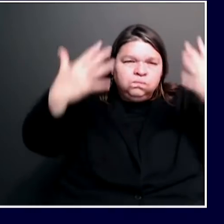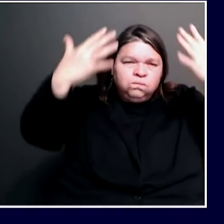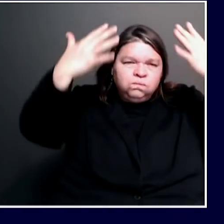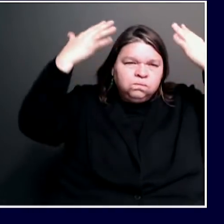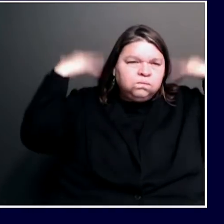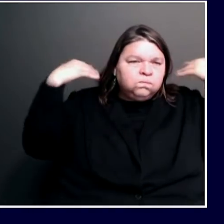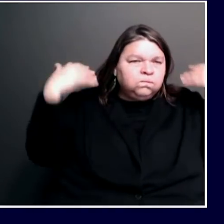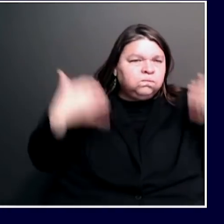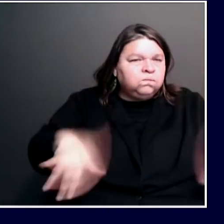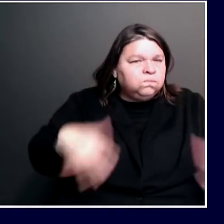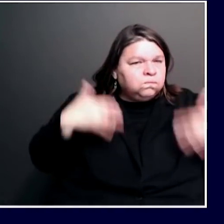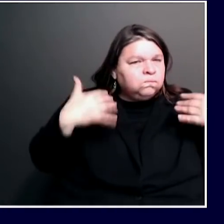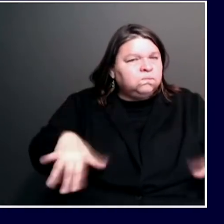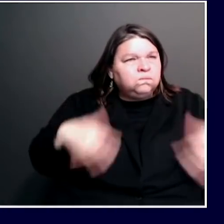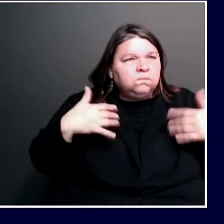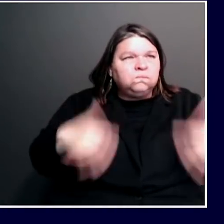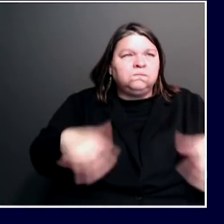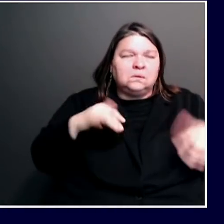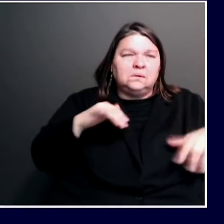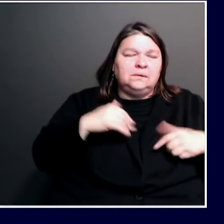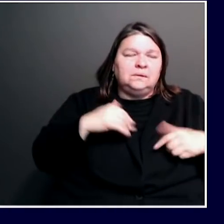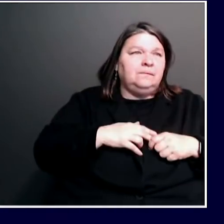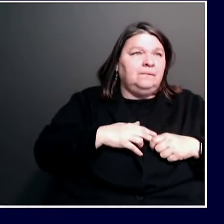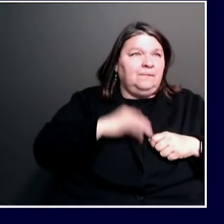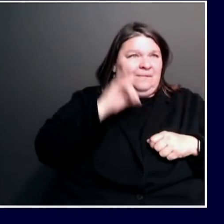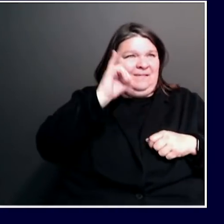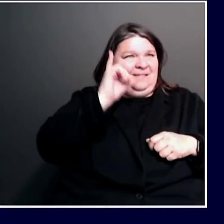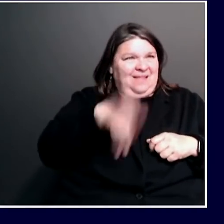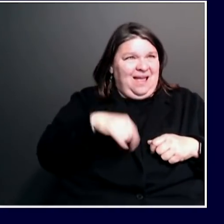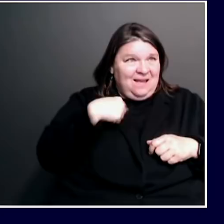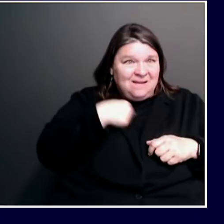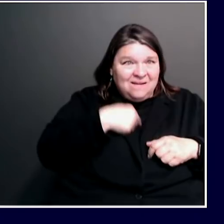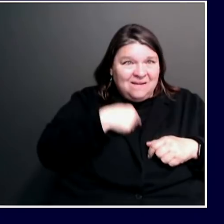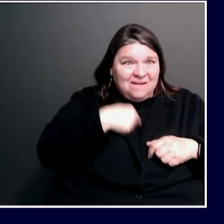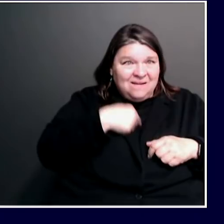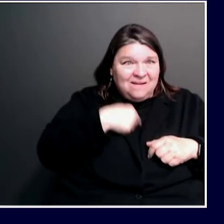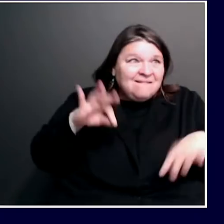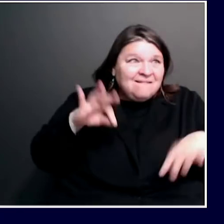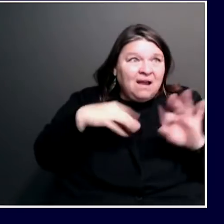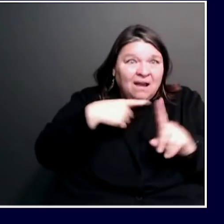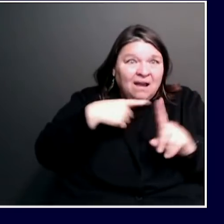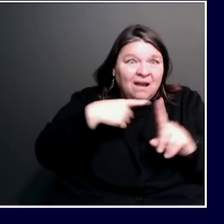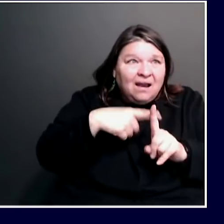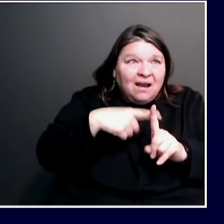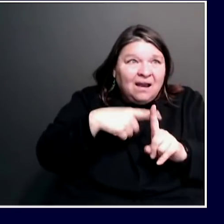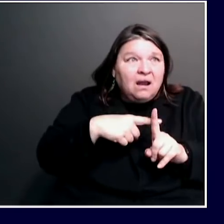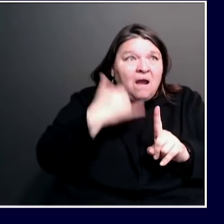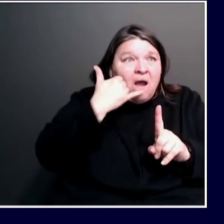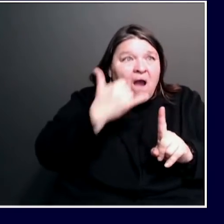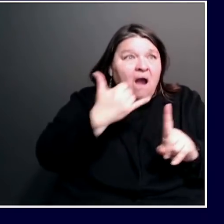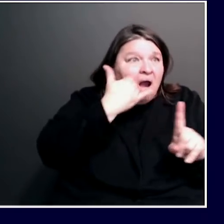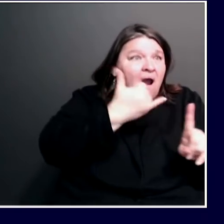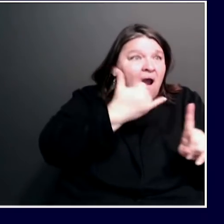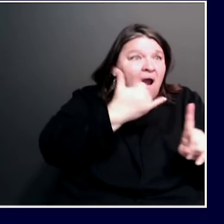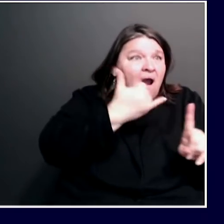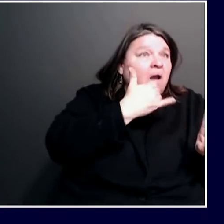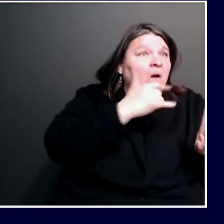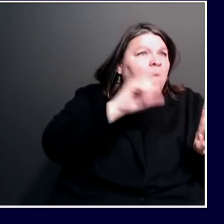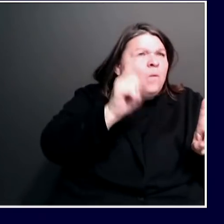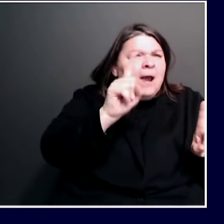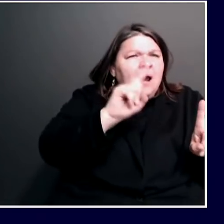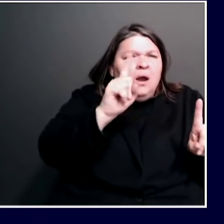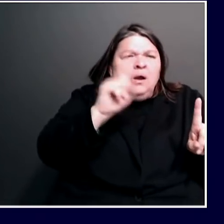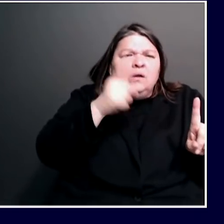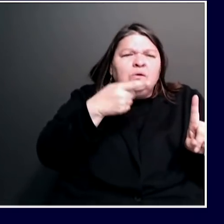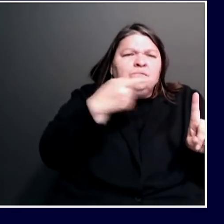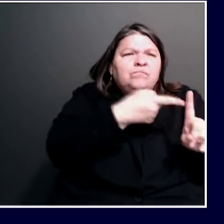getting infected? It's how we're able to say, well, this is where people are reporting they are infected. Now, in light of the Delta